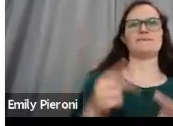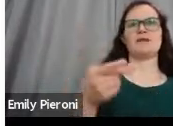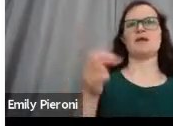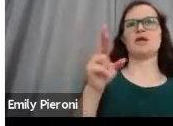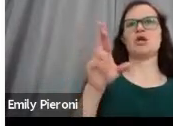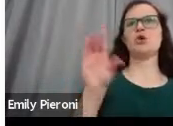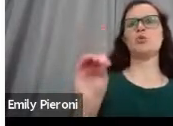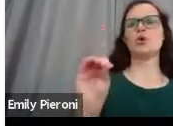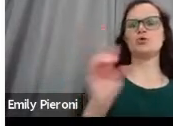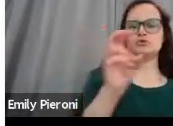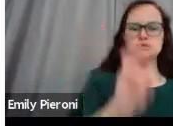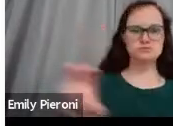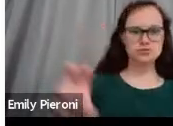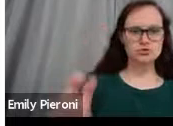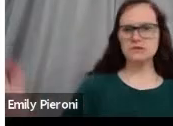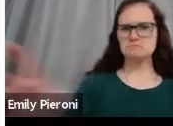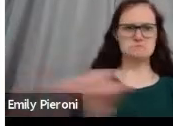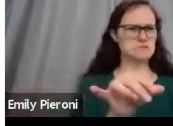is all our journeys.